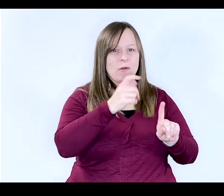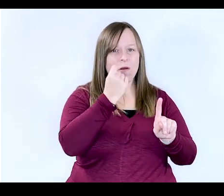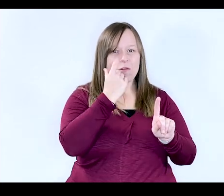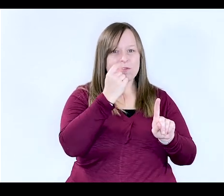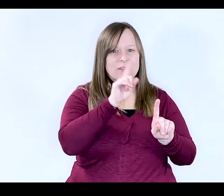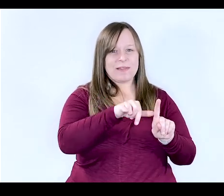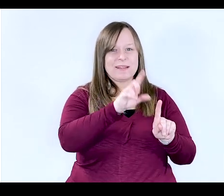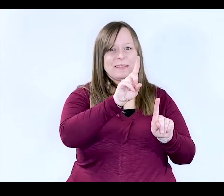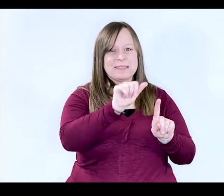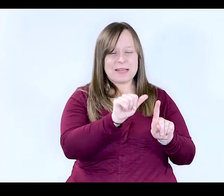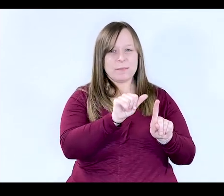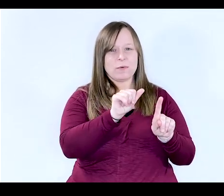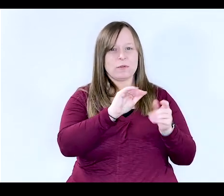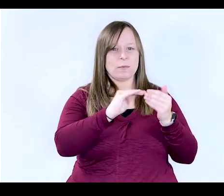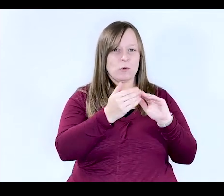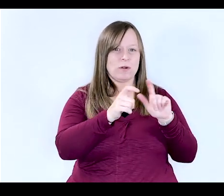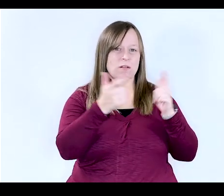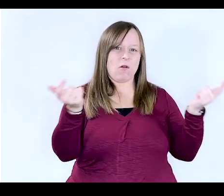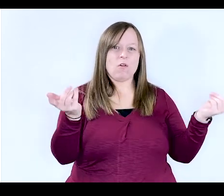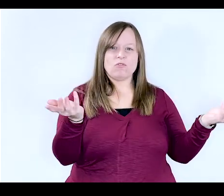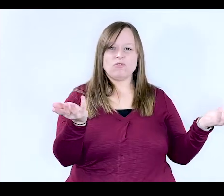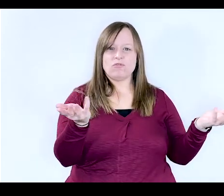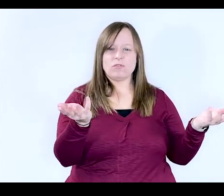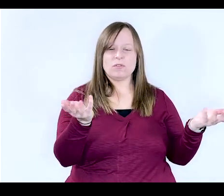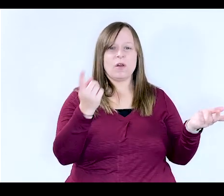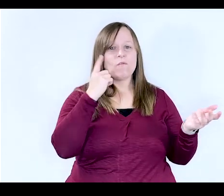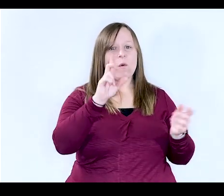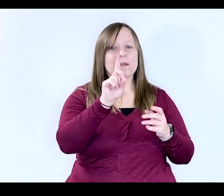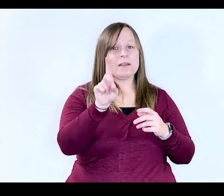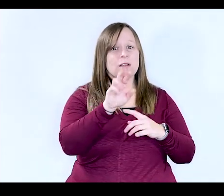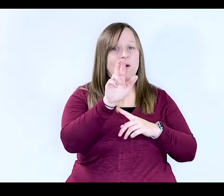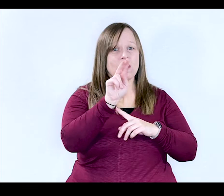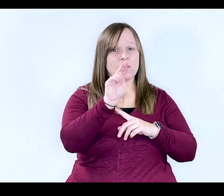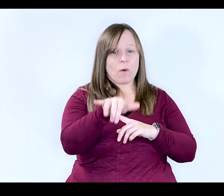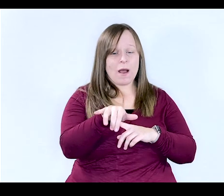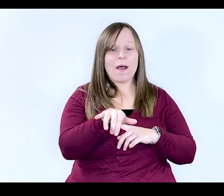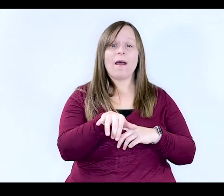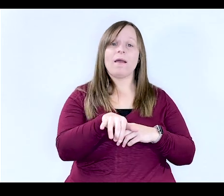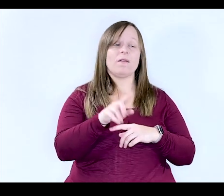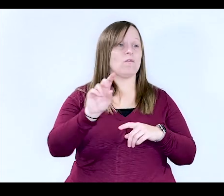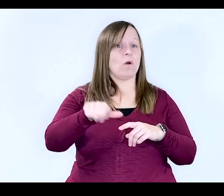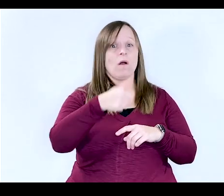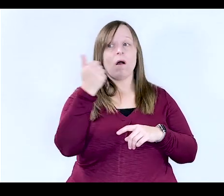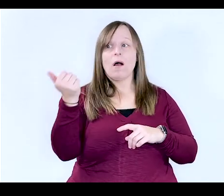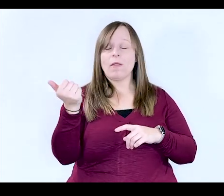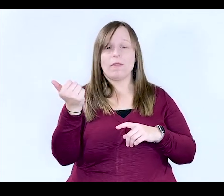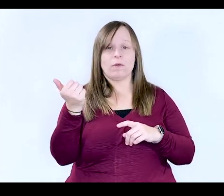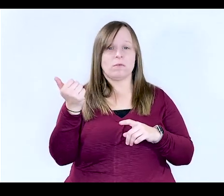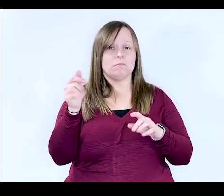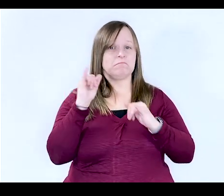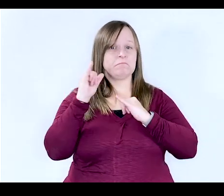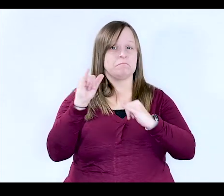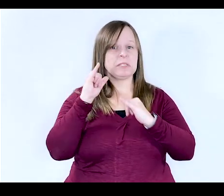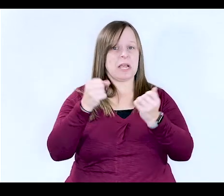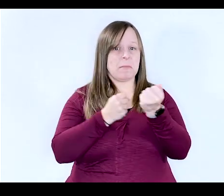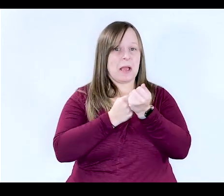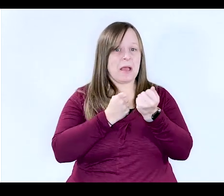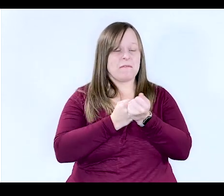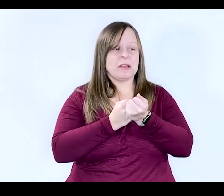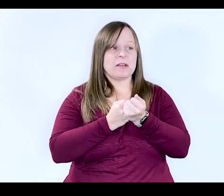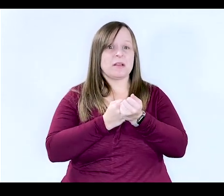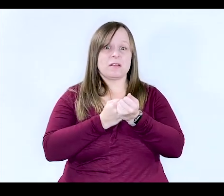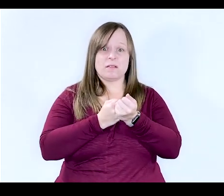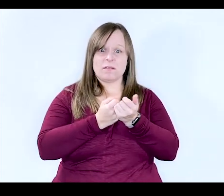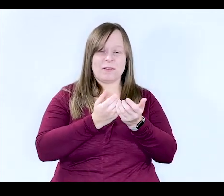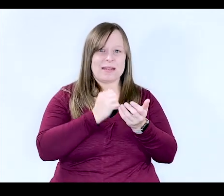who understand the disabled community at large. And for Disability Rights New York and for other like-minded advocates